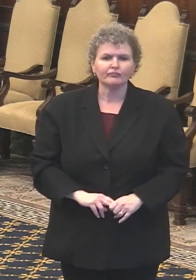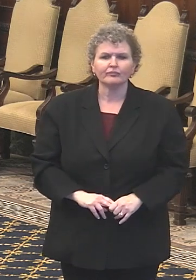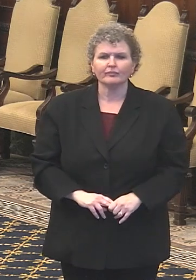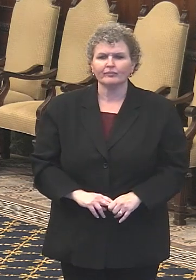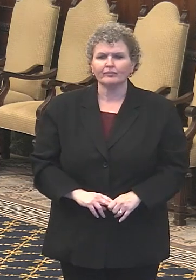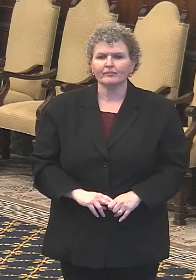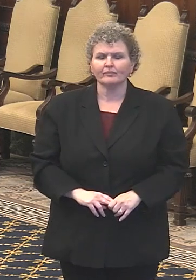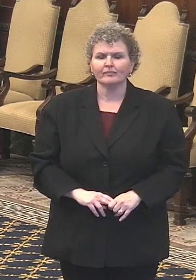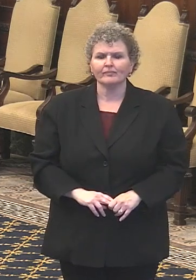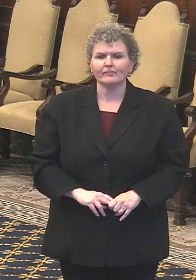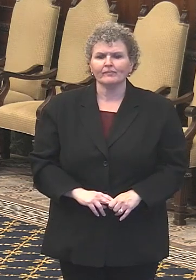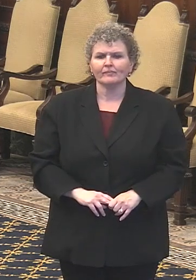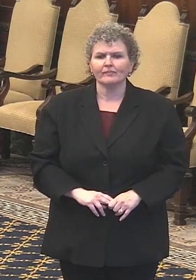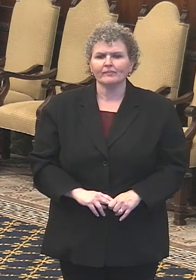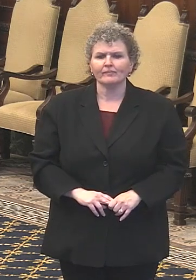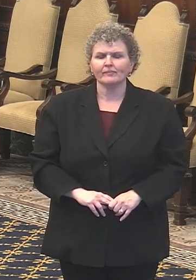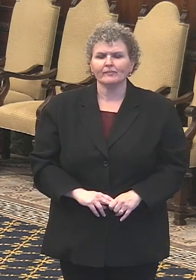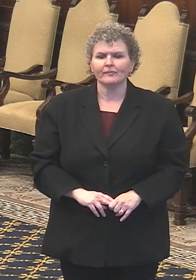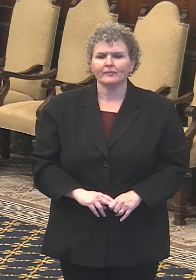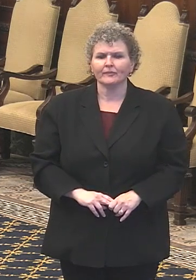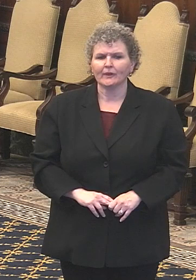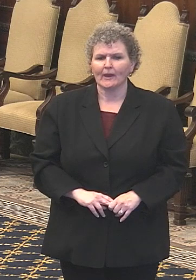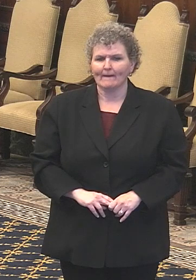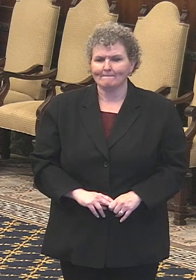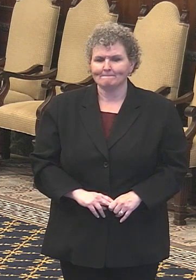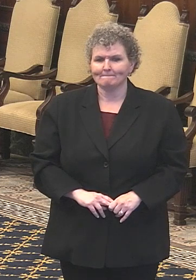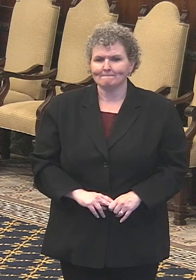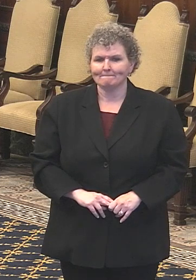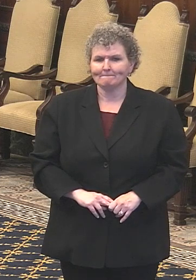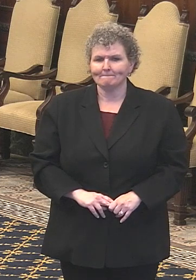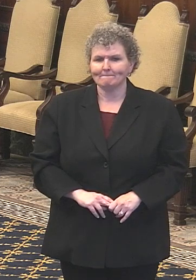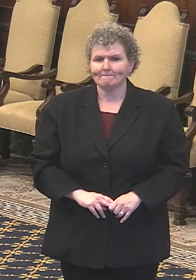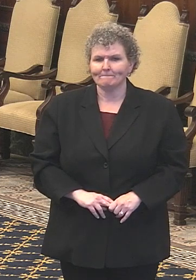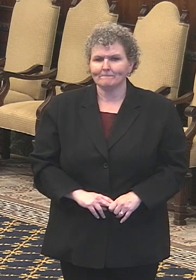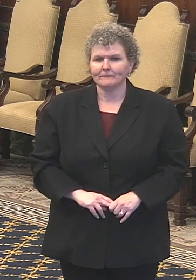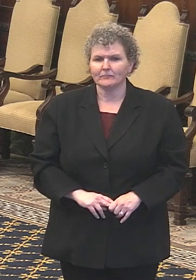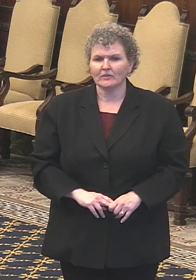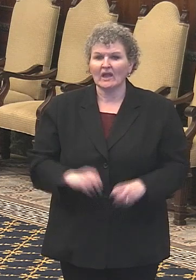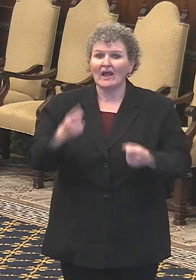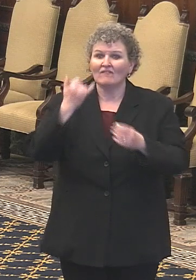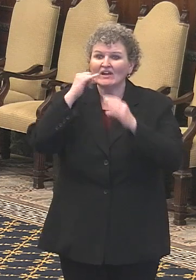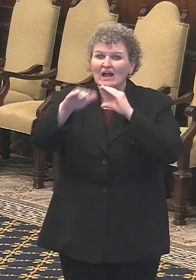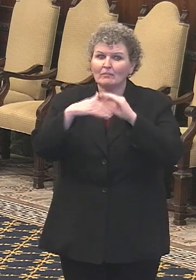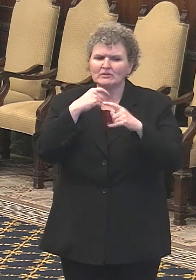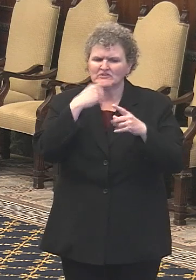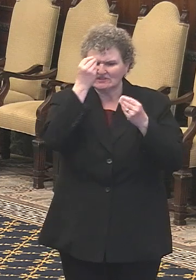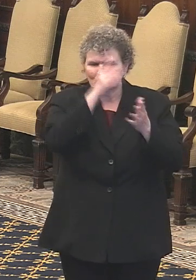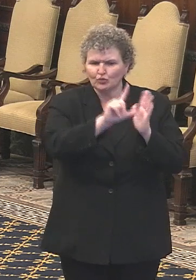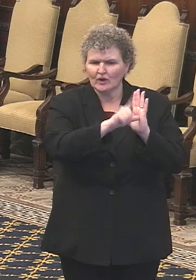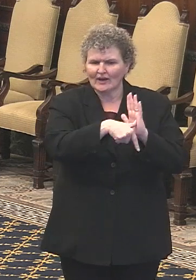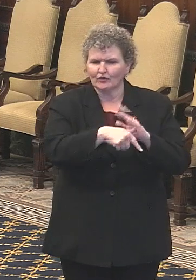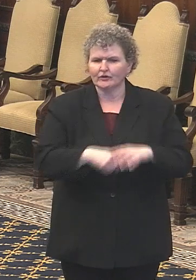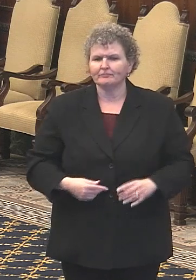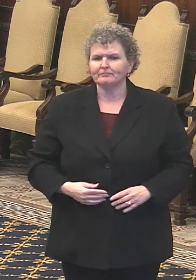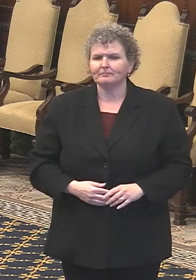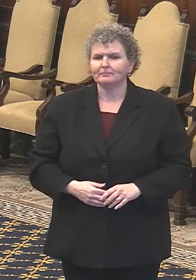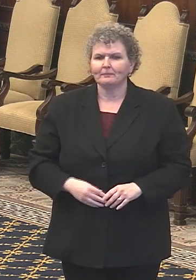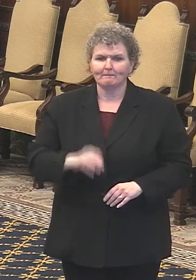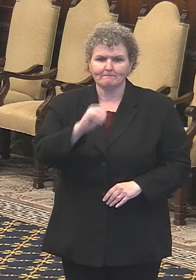Okay, thank you, Nina. And if you shoot us an email, we'll try to get that for you. Next, I appreciate it. Martin Pratt of